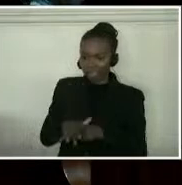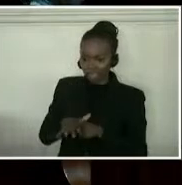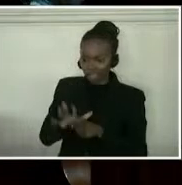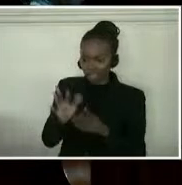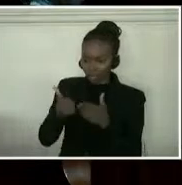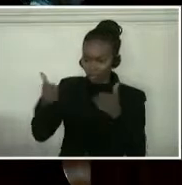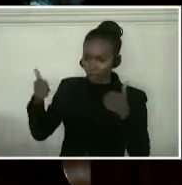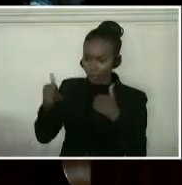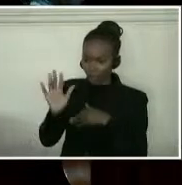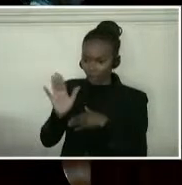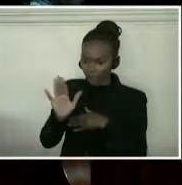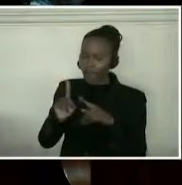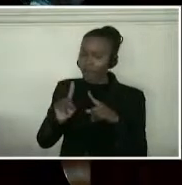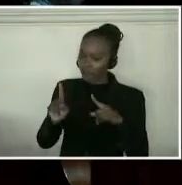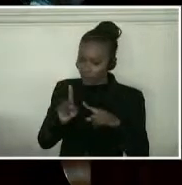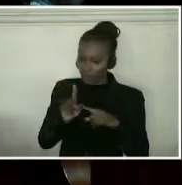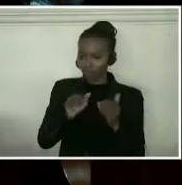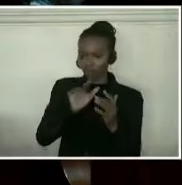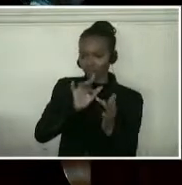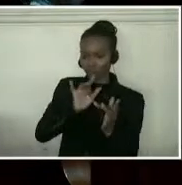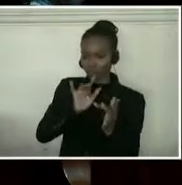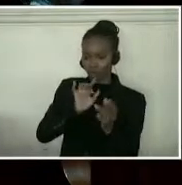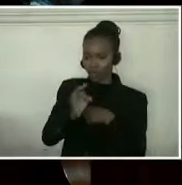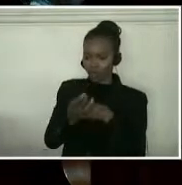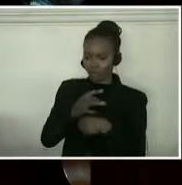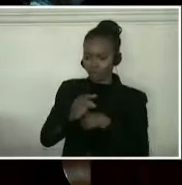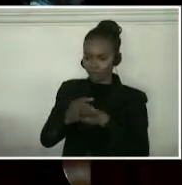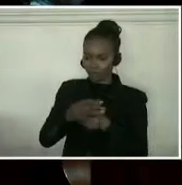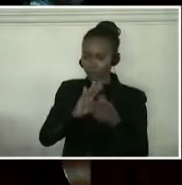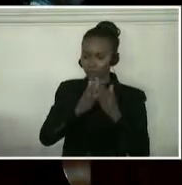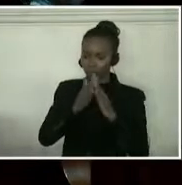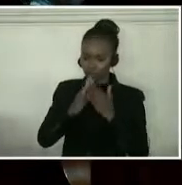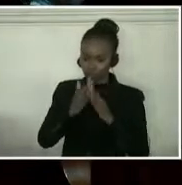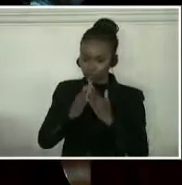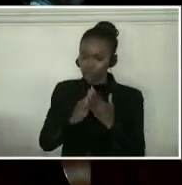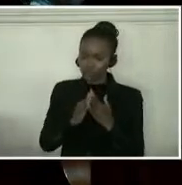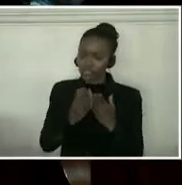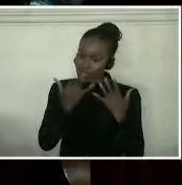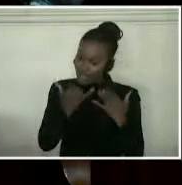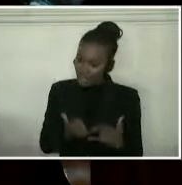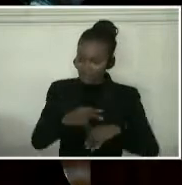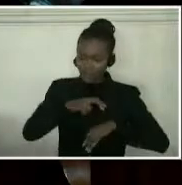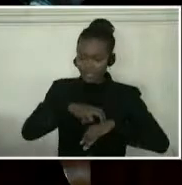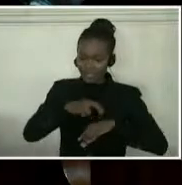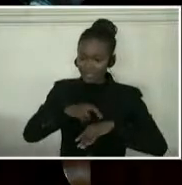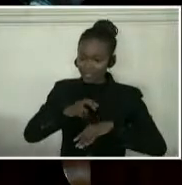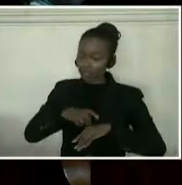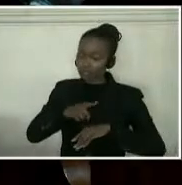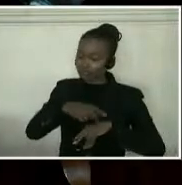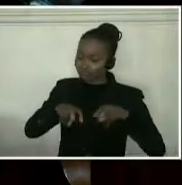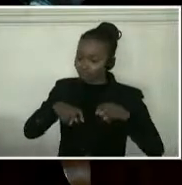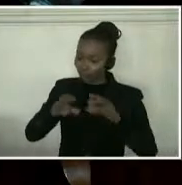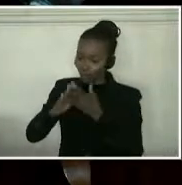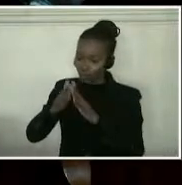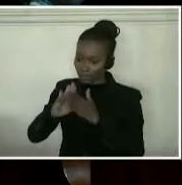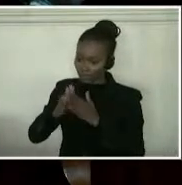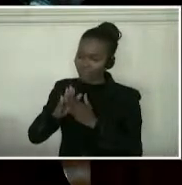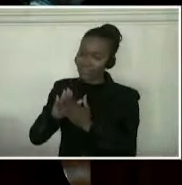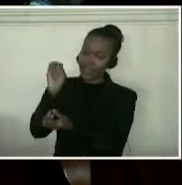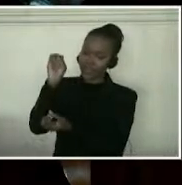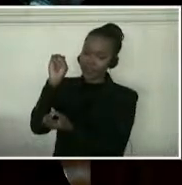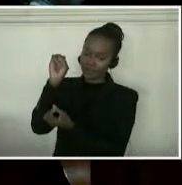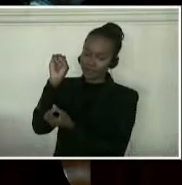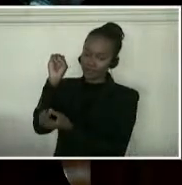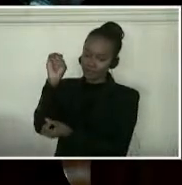without the proper processes that have been followed and i'm a presentation i.e a committee in elephant